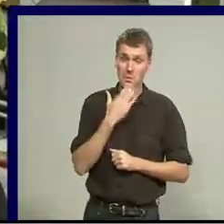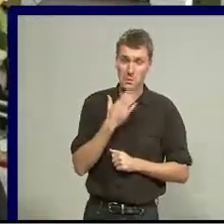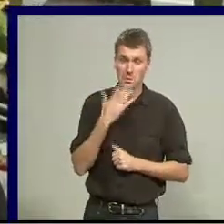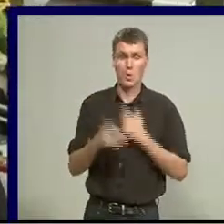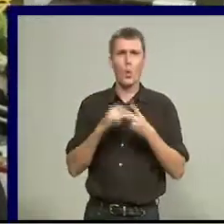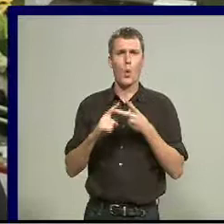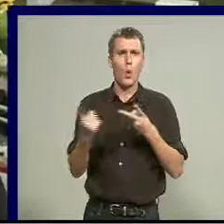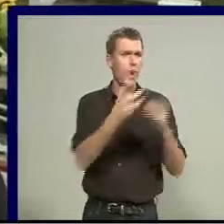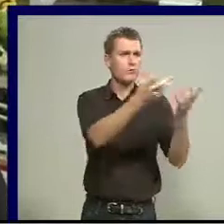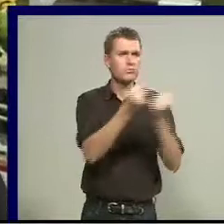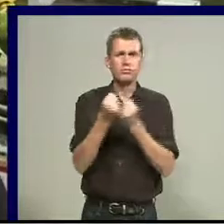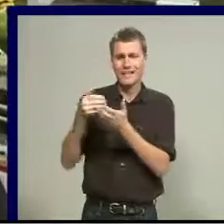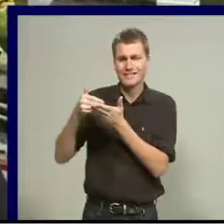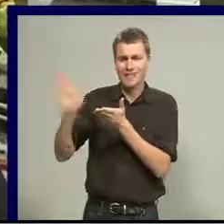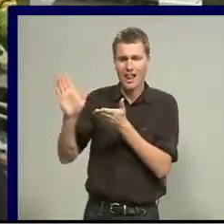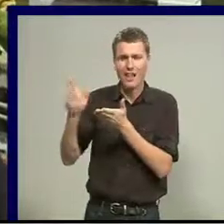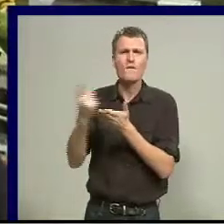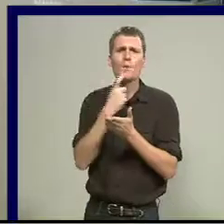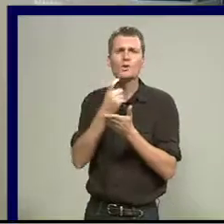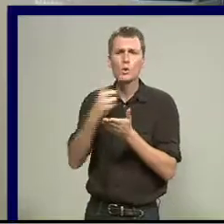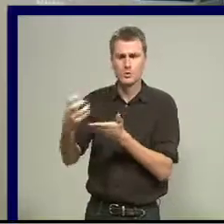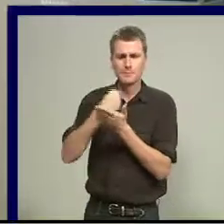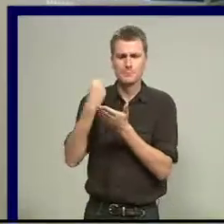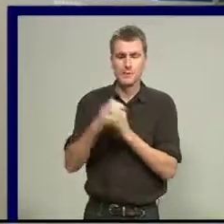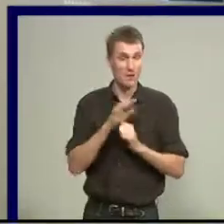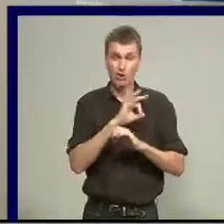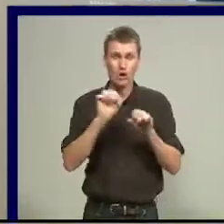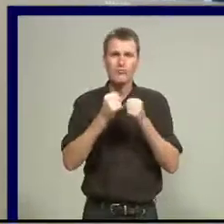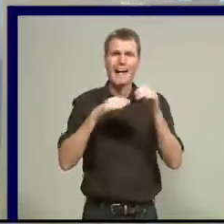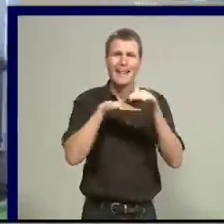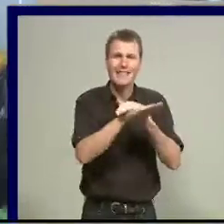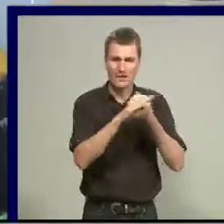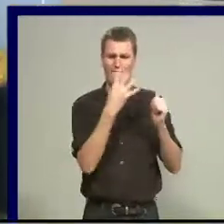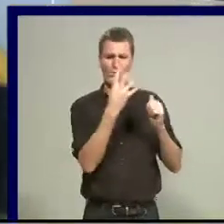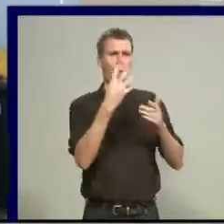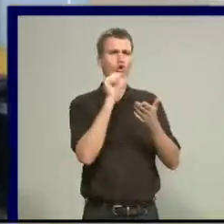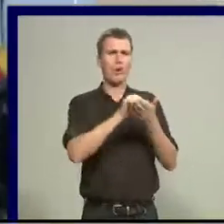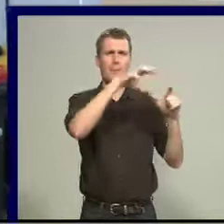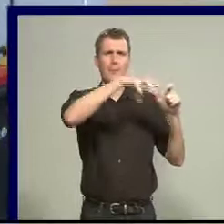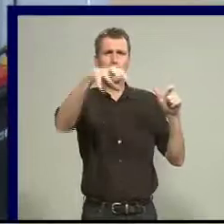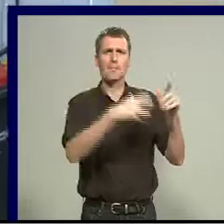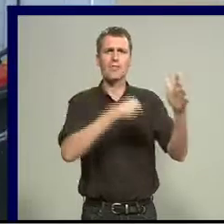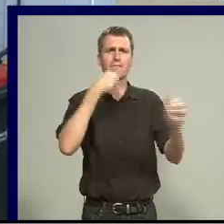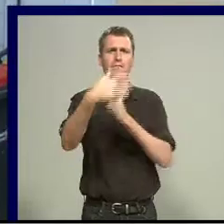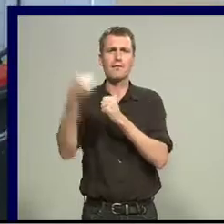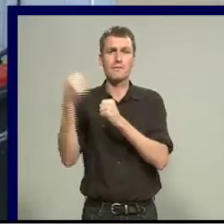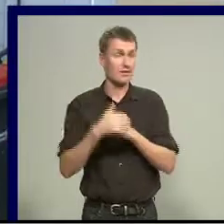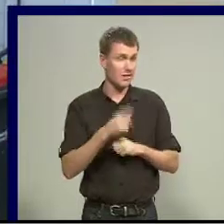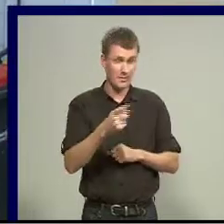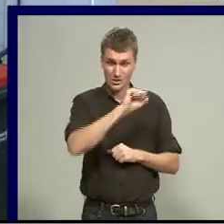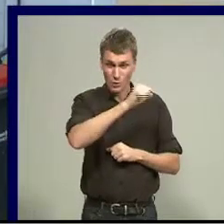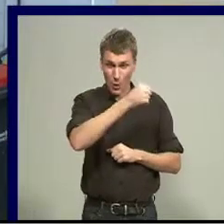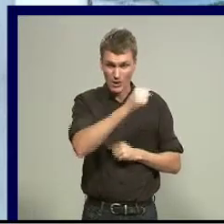because it didn't look like a break-in because all 4 of them have been done. The doorknobs aren't of great value. Brass is approximately $5